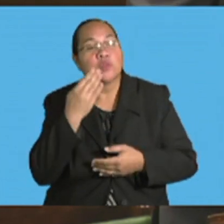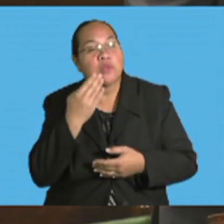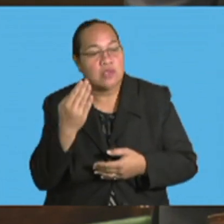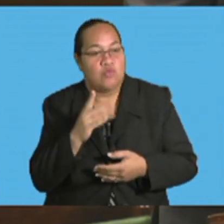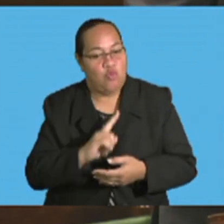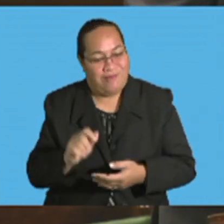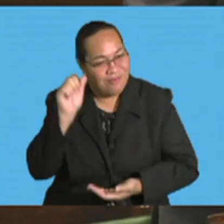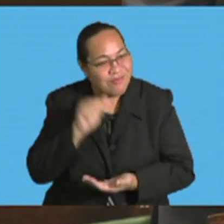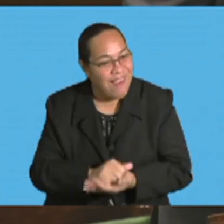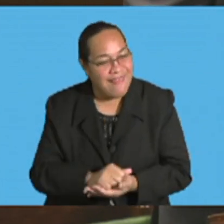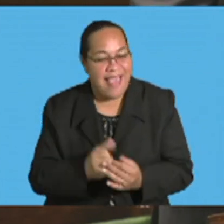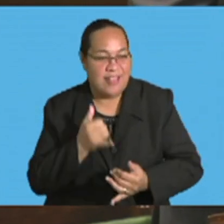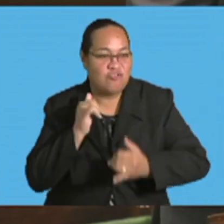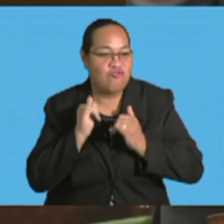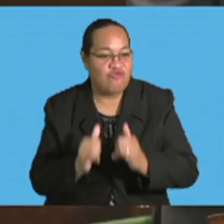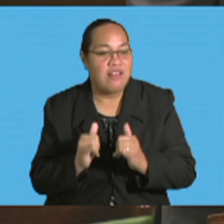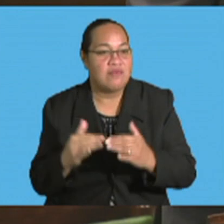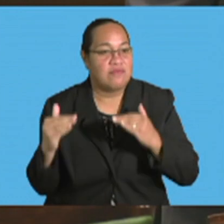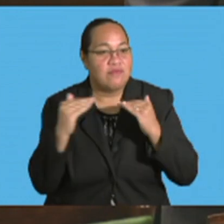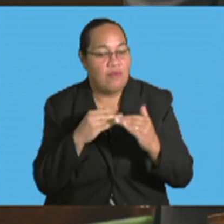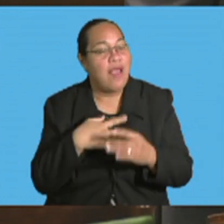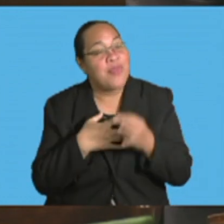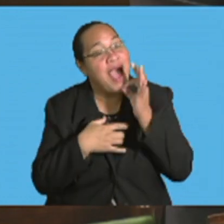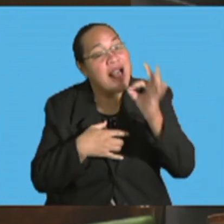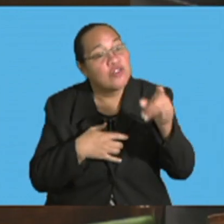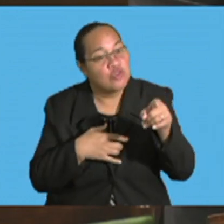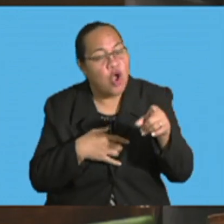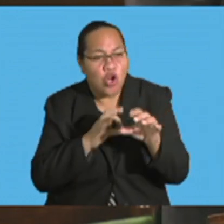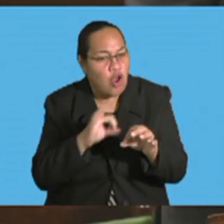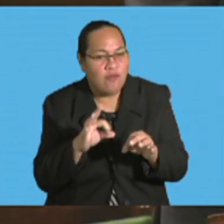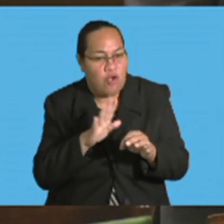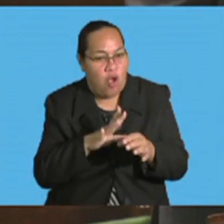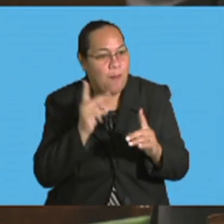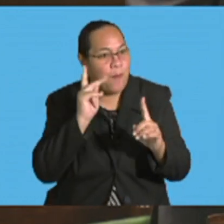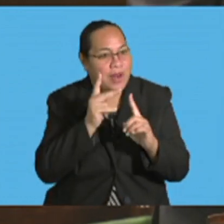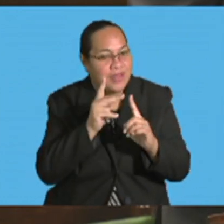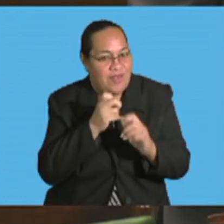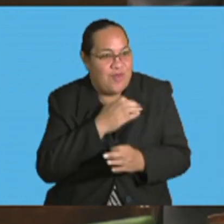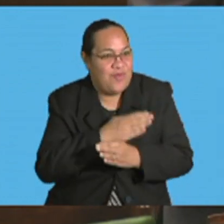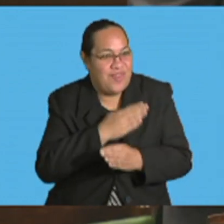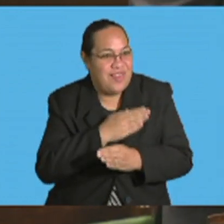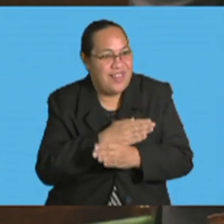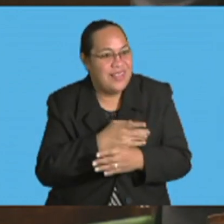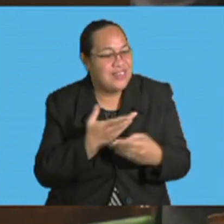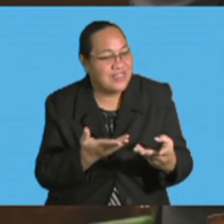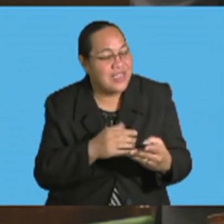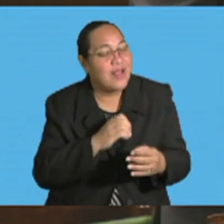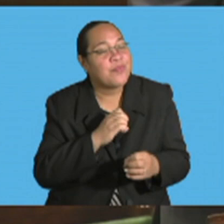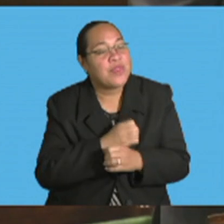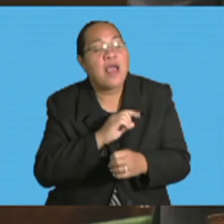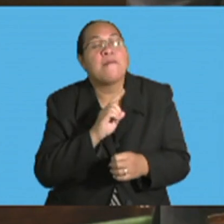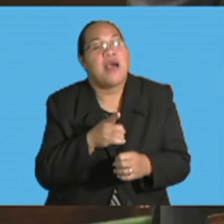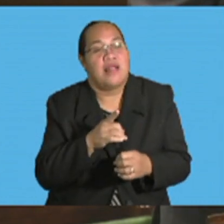and just. I ask that you do so, not for the sake of your political careers, but at the sake of